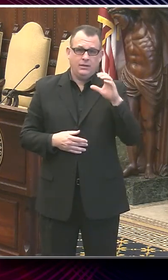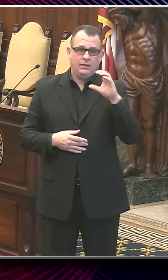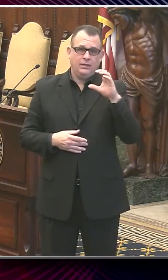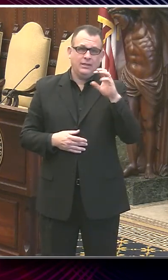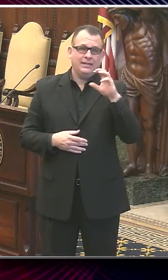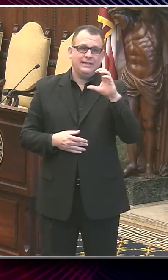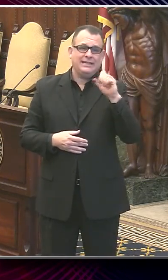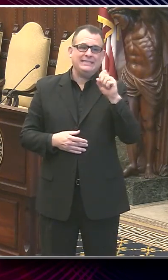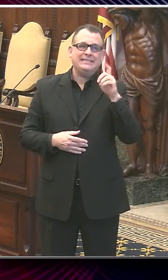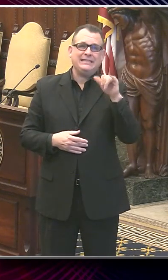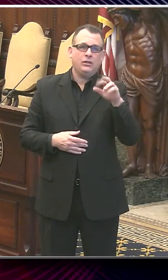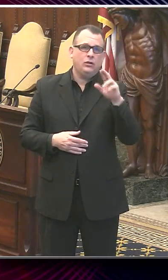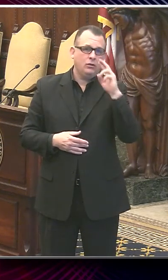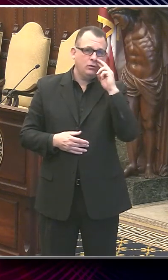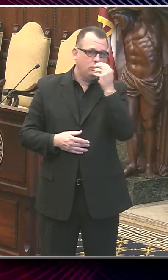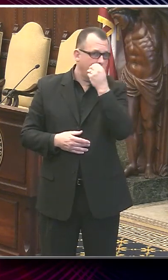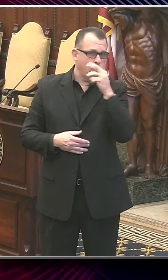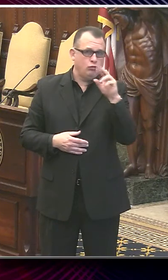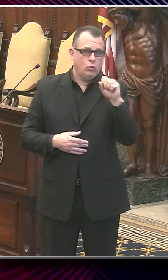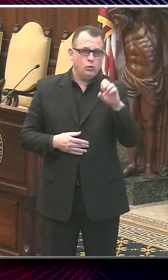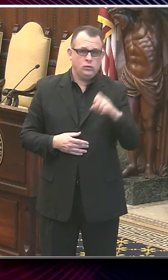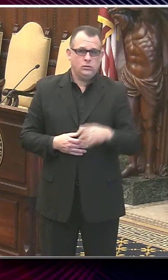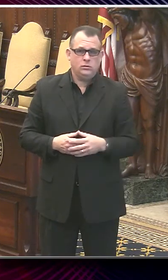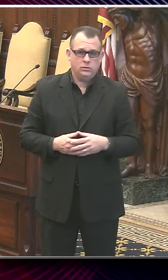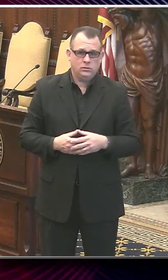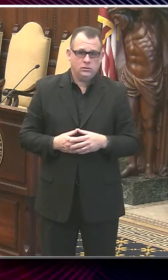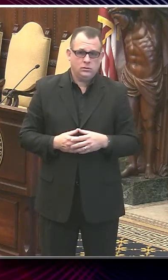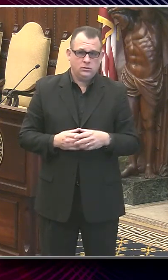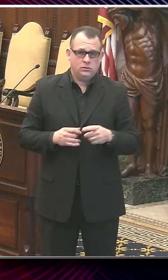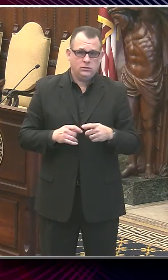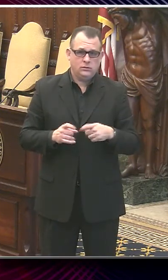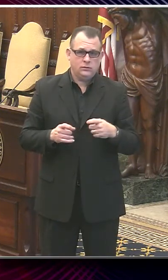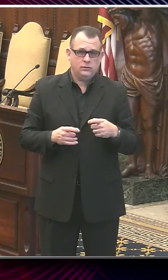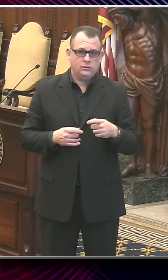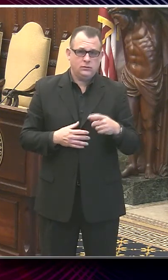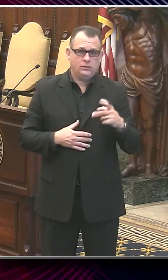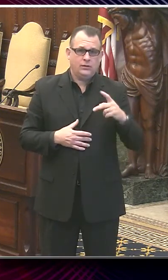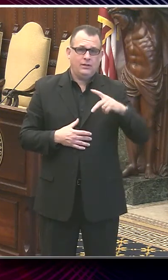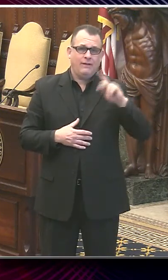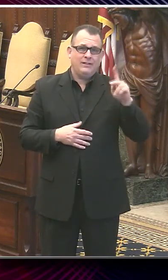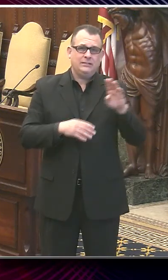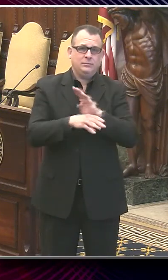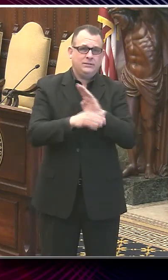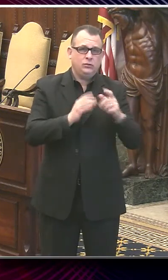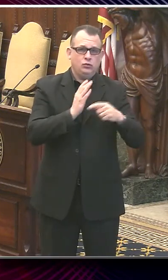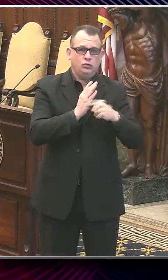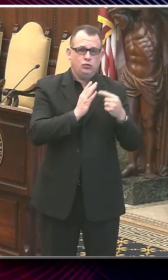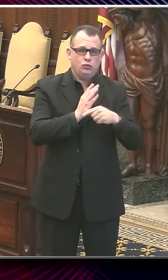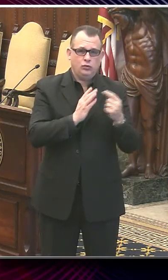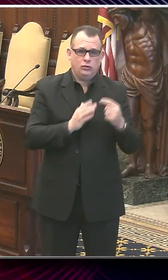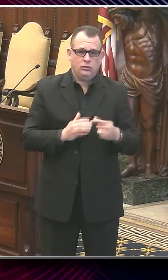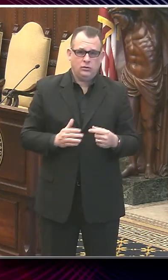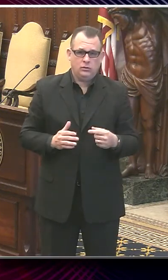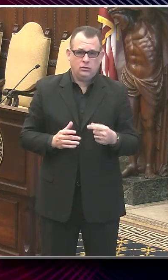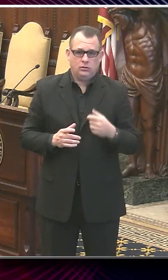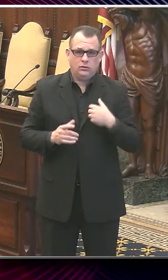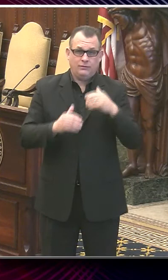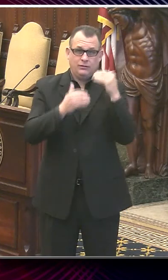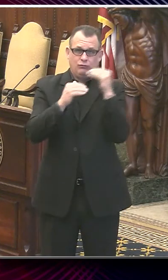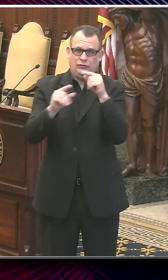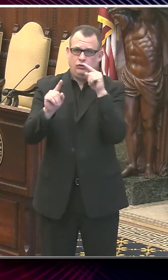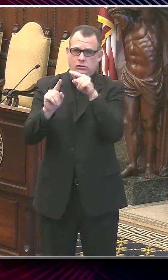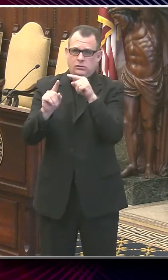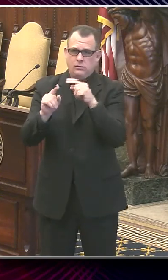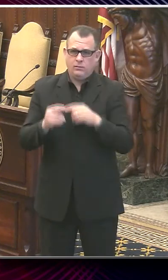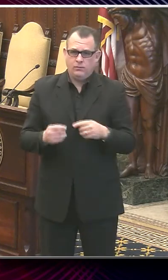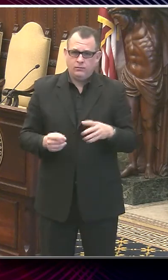Journal. Hi, I have 2 quick questions for Dr. Farley. I was wondering, regarding restrictions, what would be the first thing to